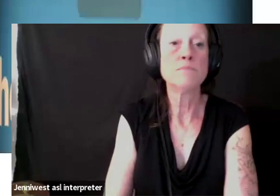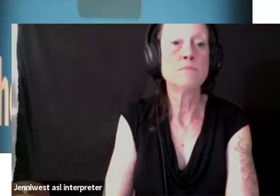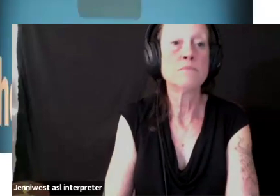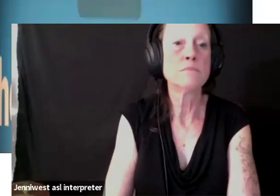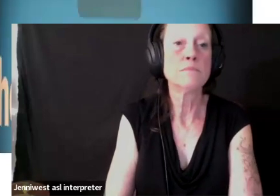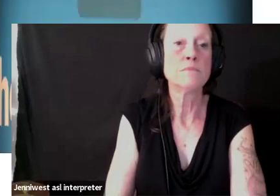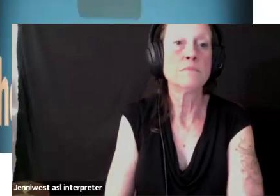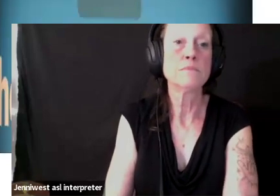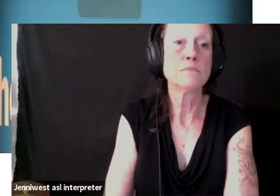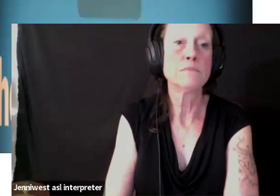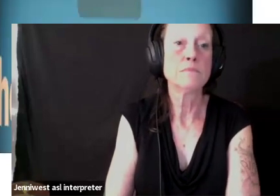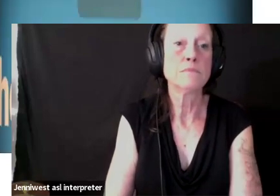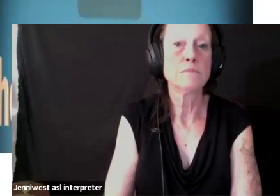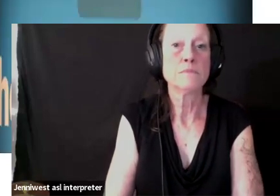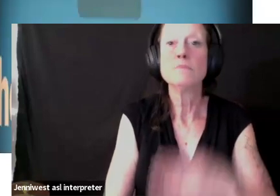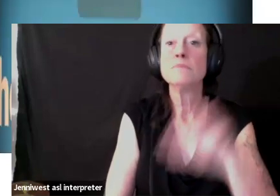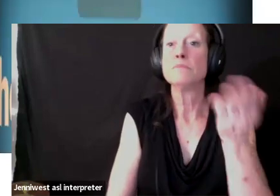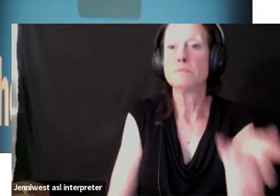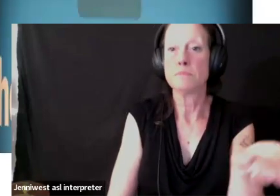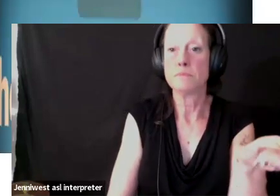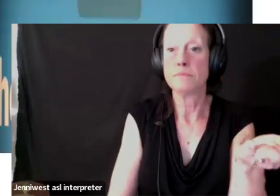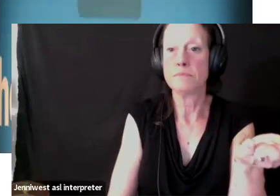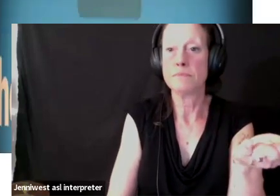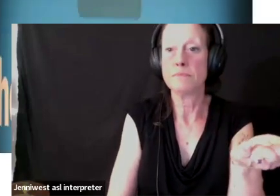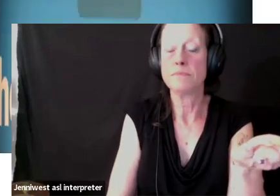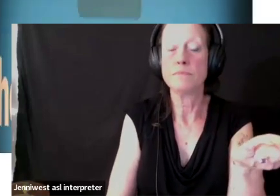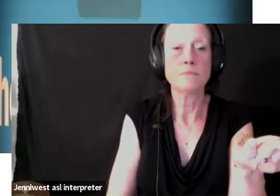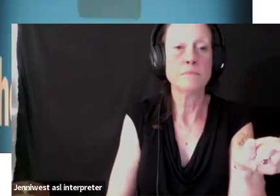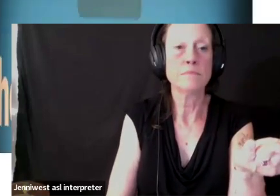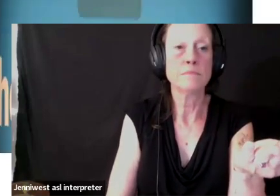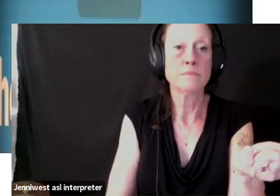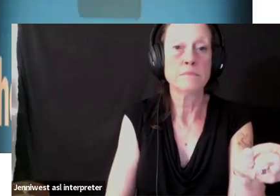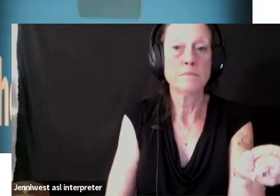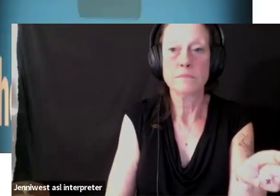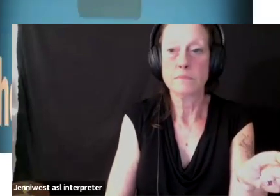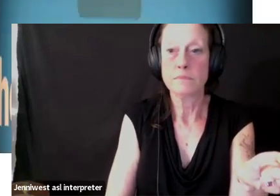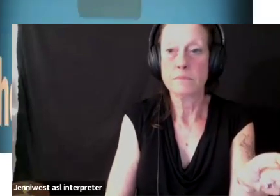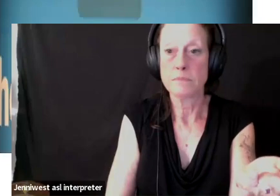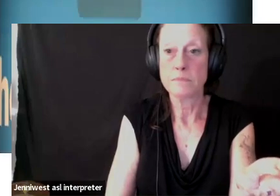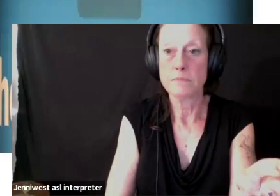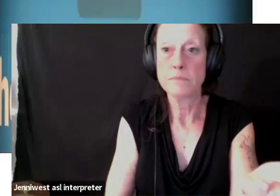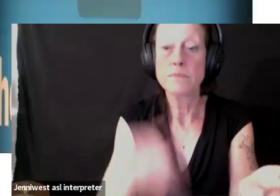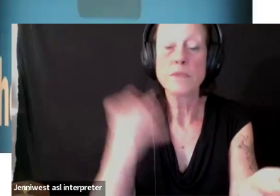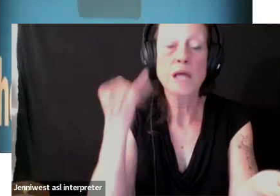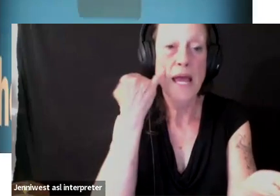If you do it online, go ahead to the next one. Let me see what the next one says.